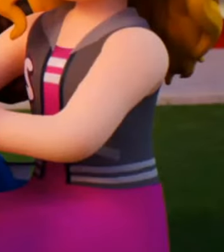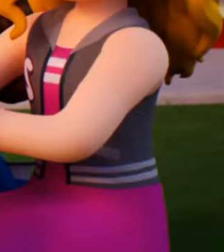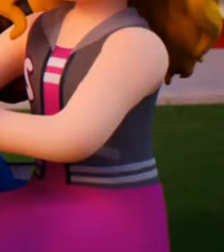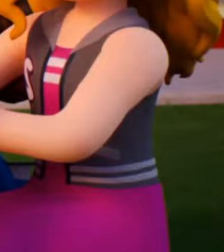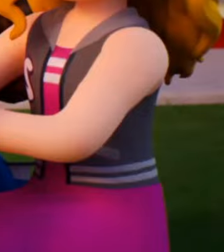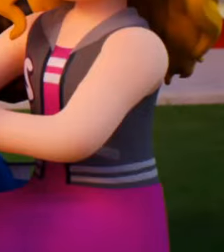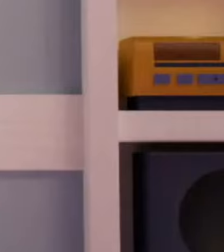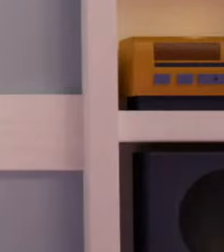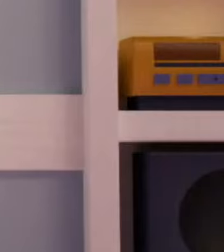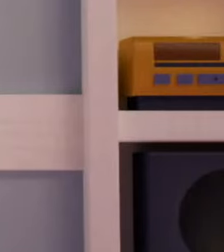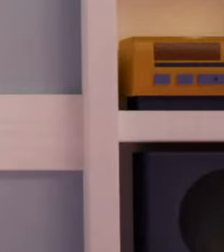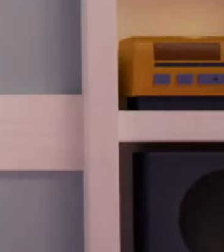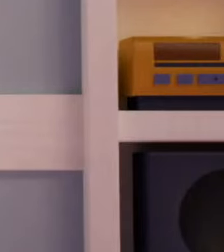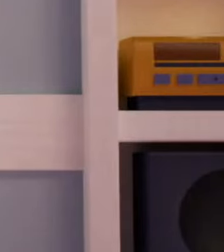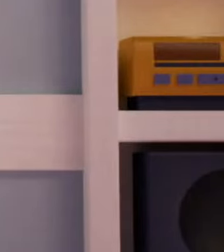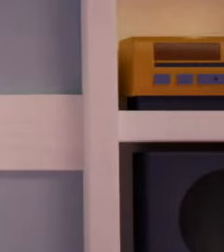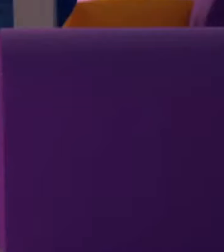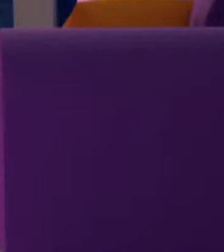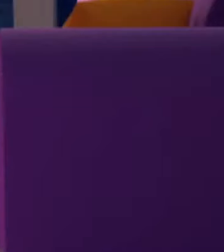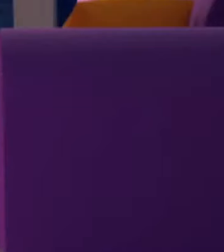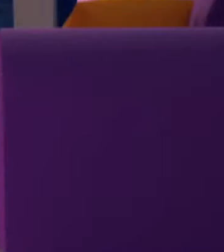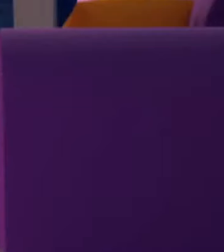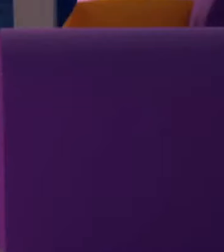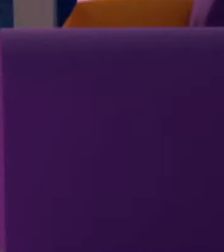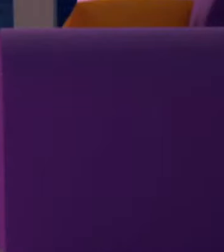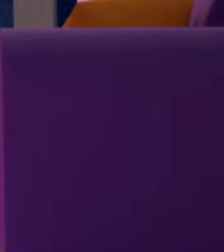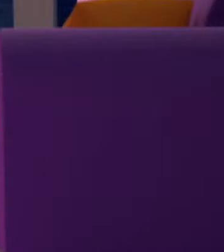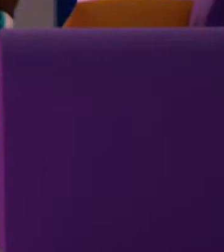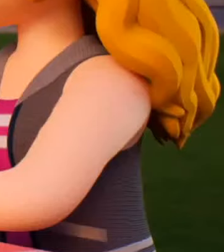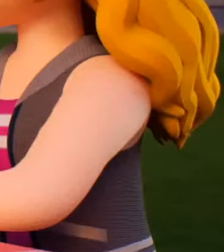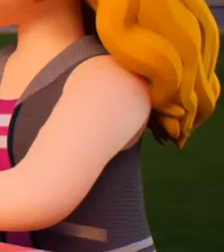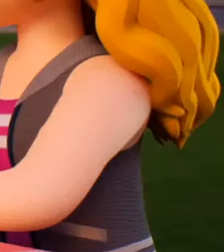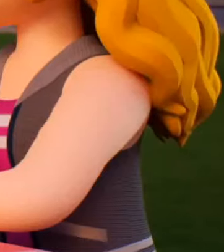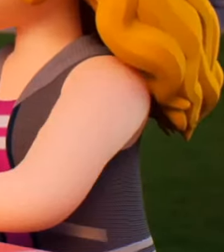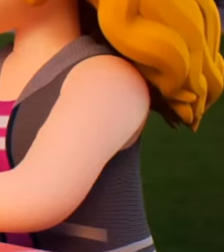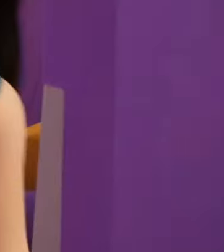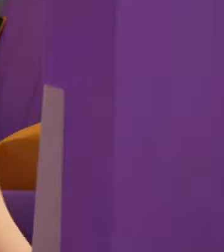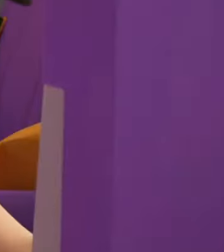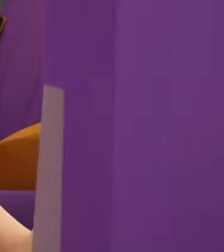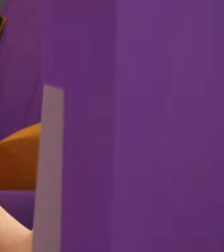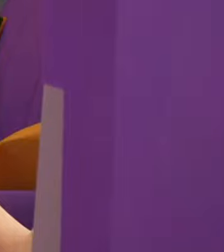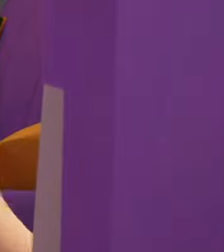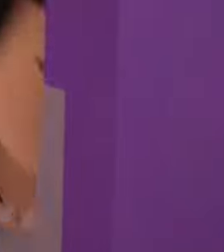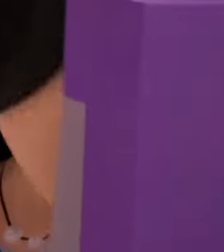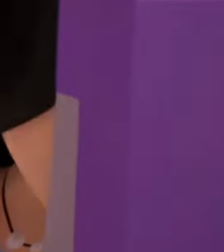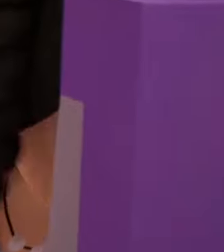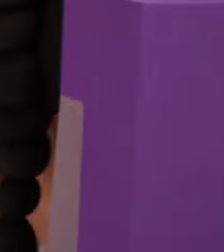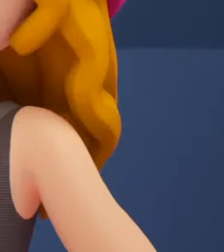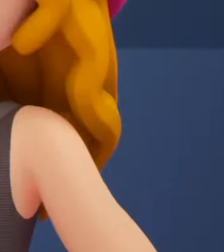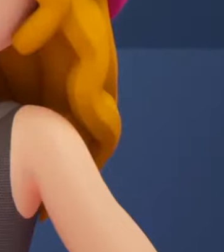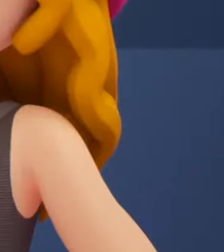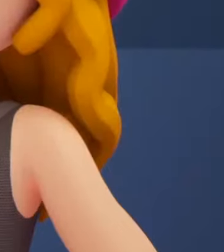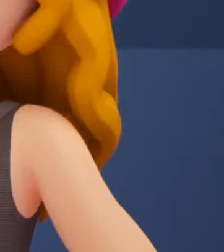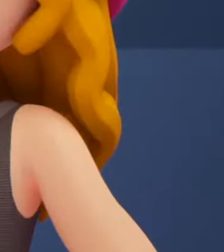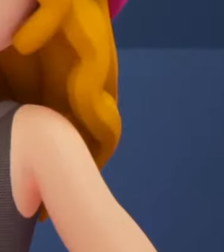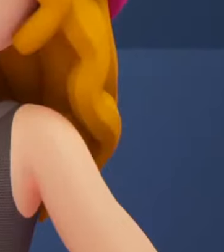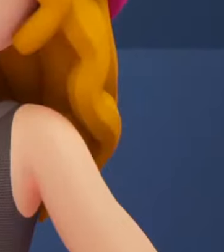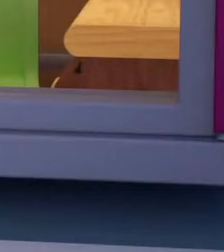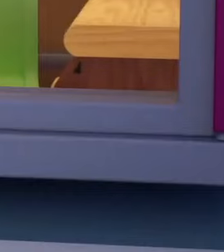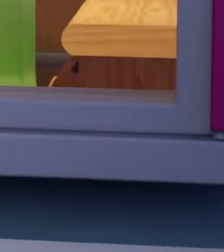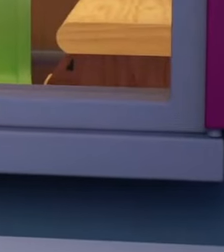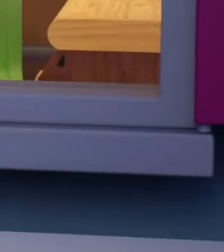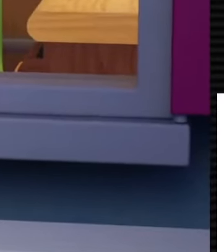need to finish my last painting for my art portfolio. Sounds like we've got a night of studying and projects ahead of us. Inspire. Hey, my camera is missing,